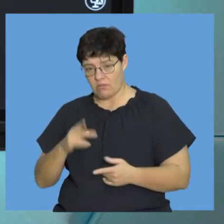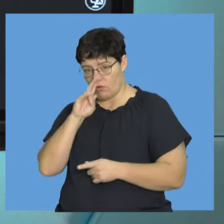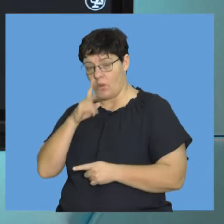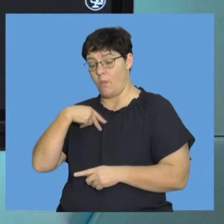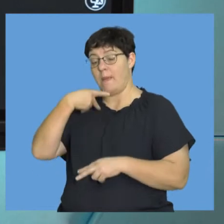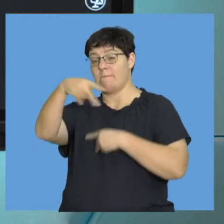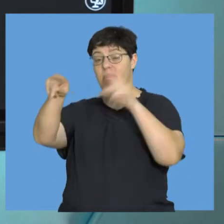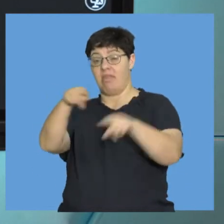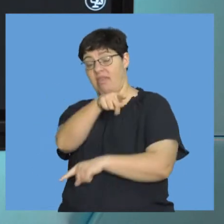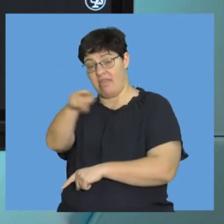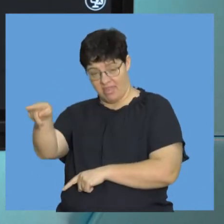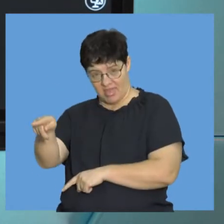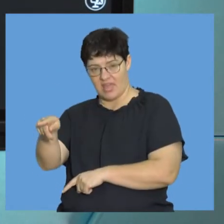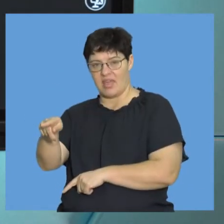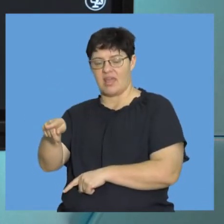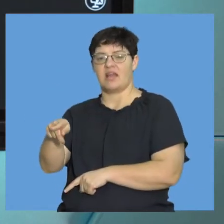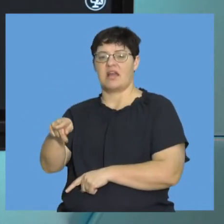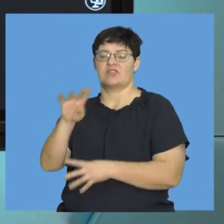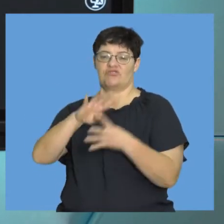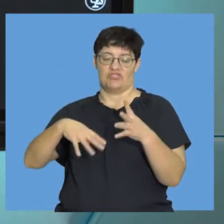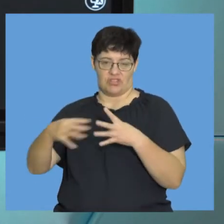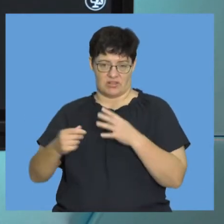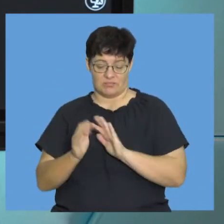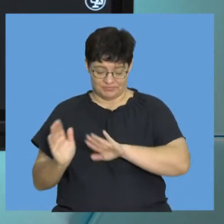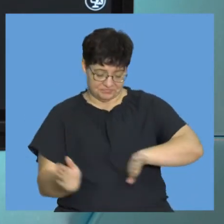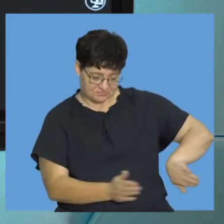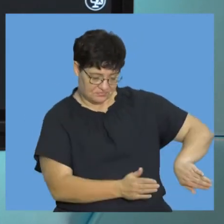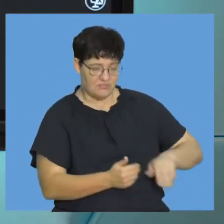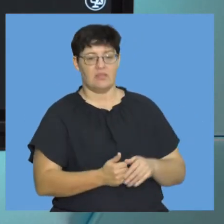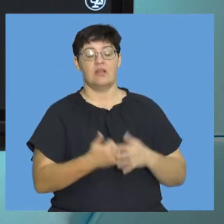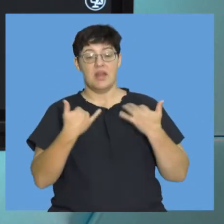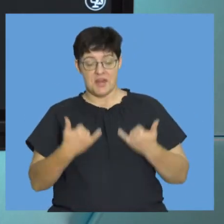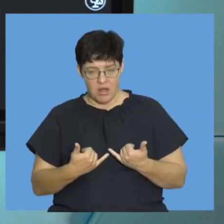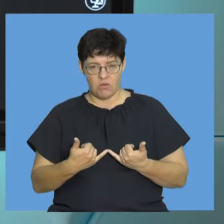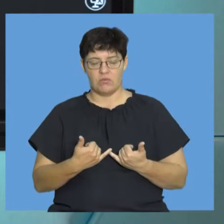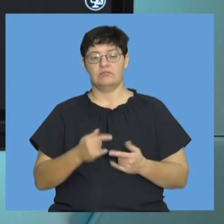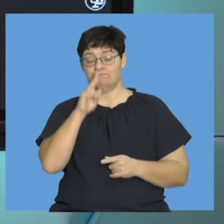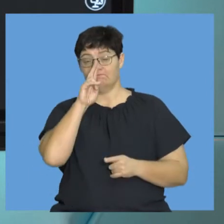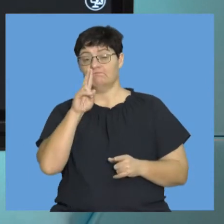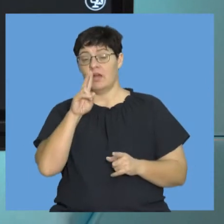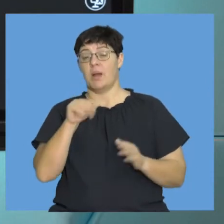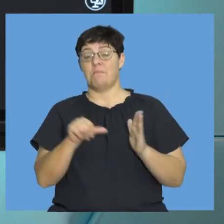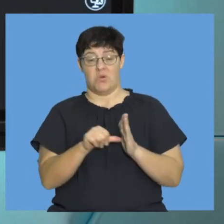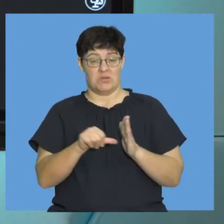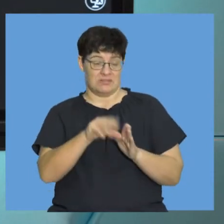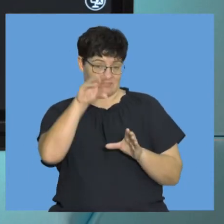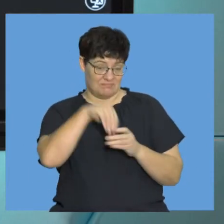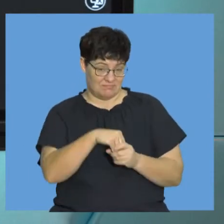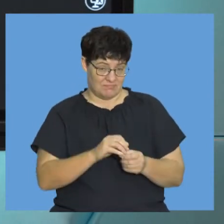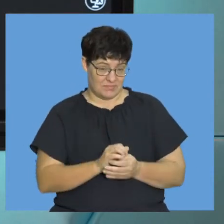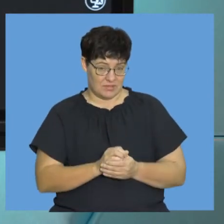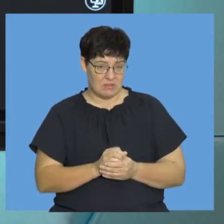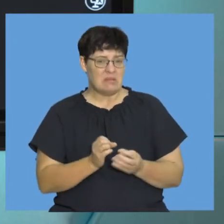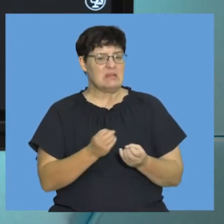schedule. However, that's done and dusted. We're moving on now to a very important consideration, and